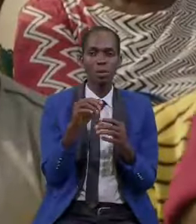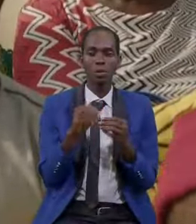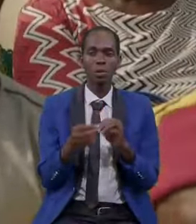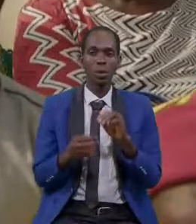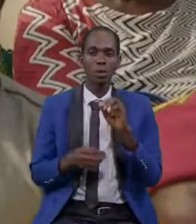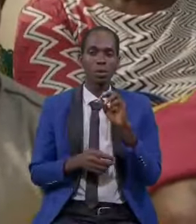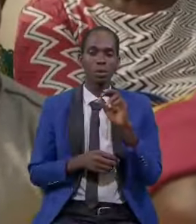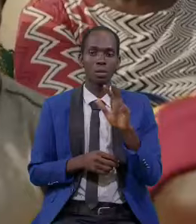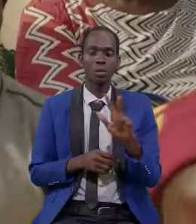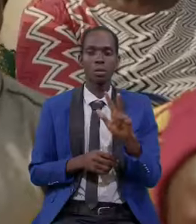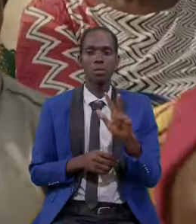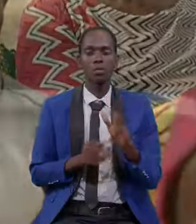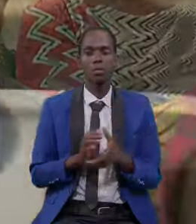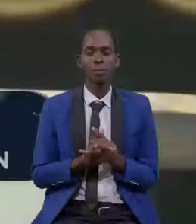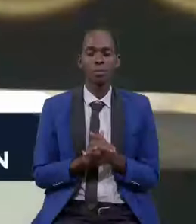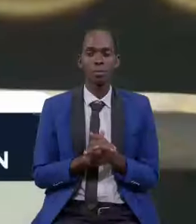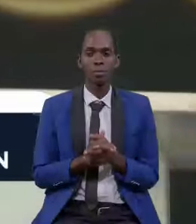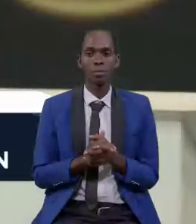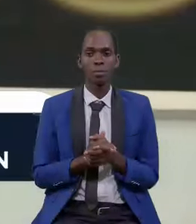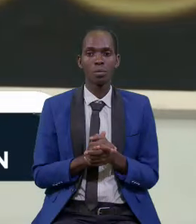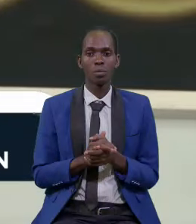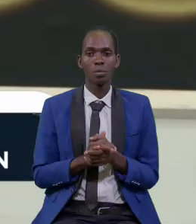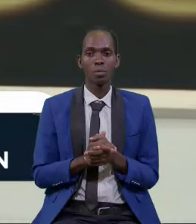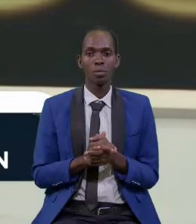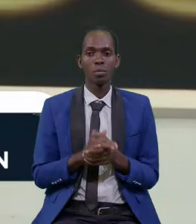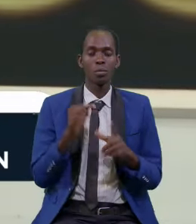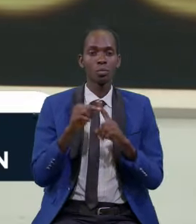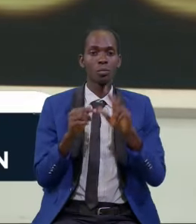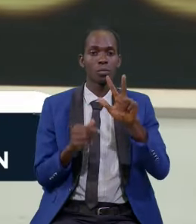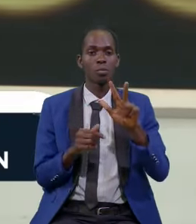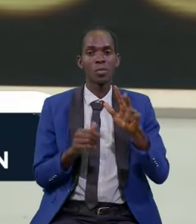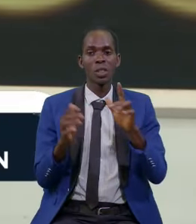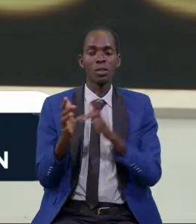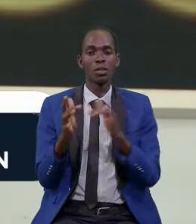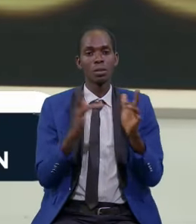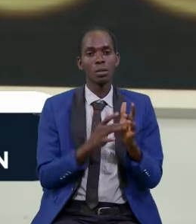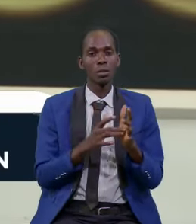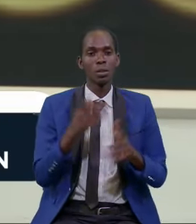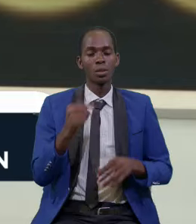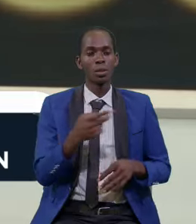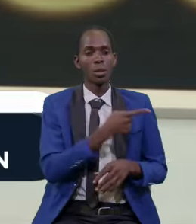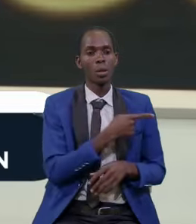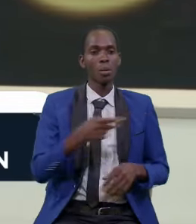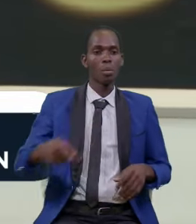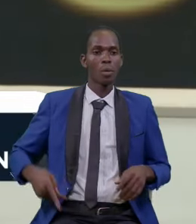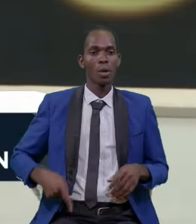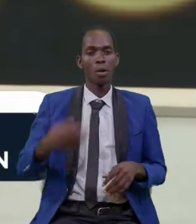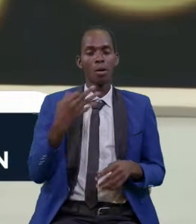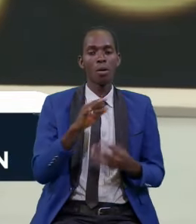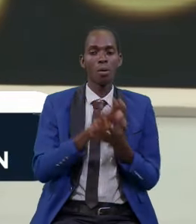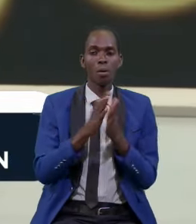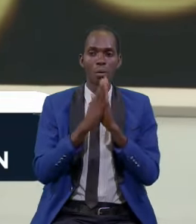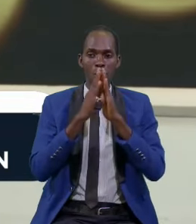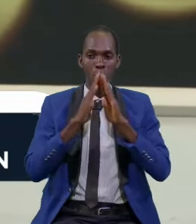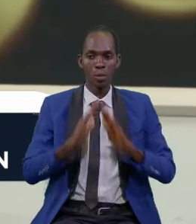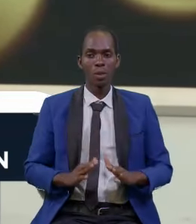In number three, we're looking at Jesus, the Prince of Peace. We'll see him